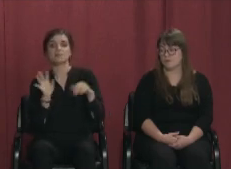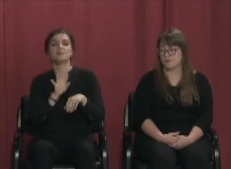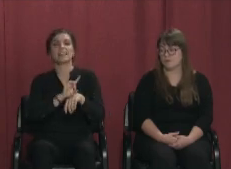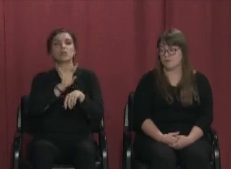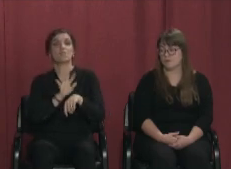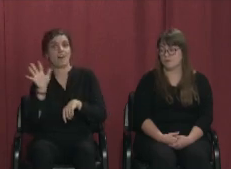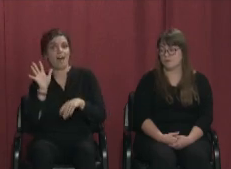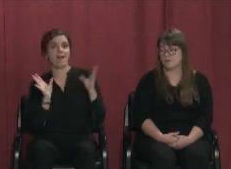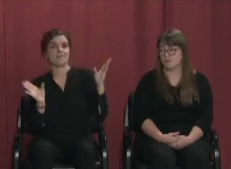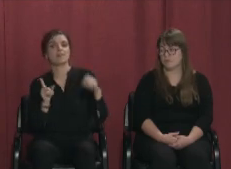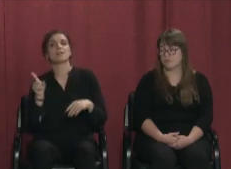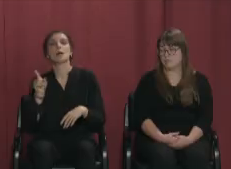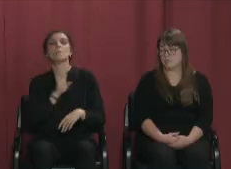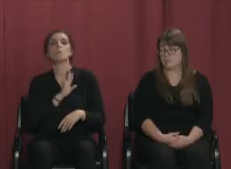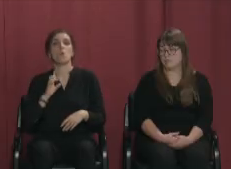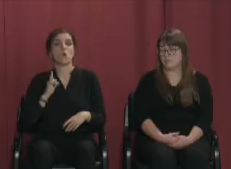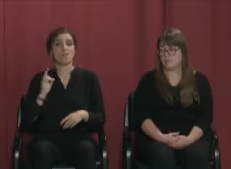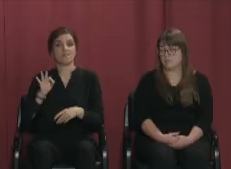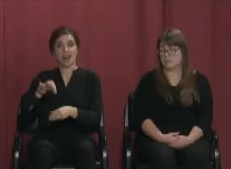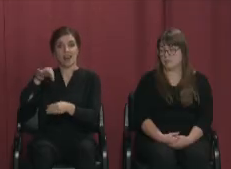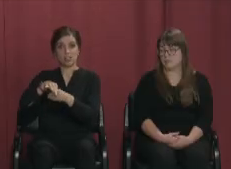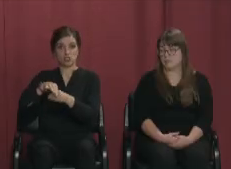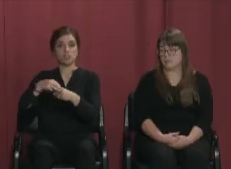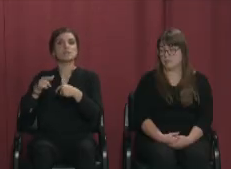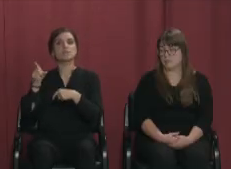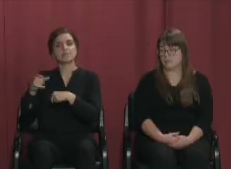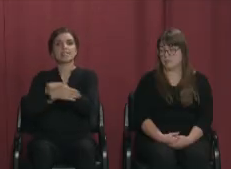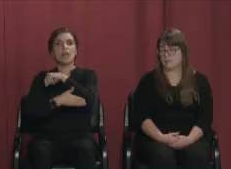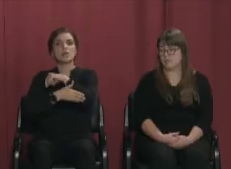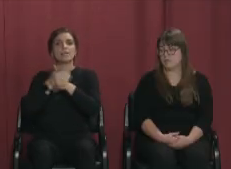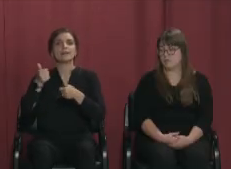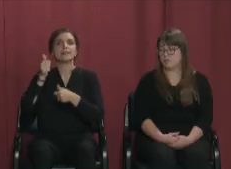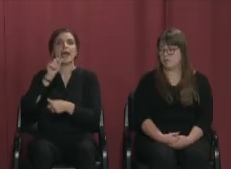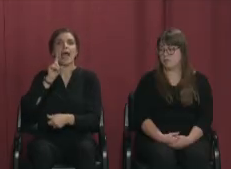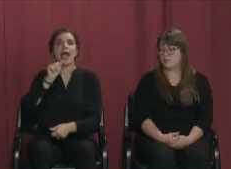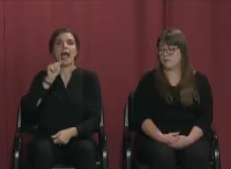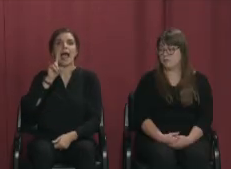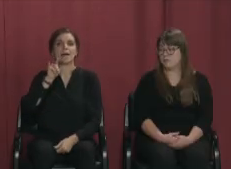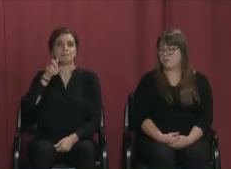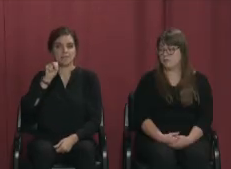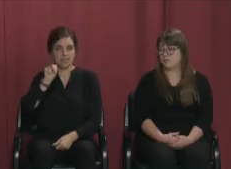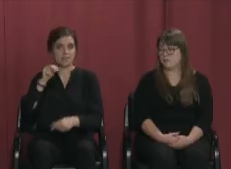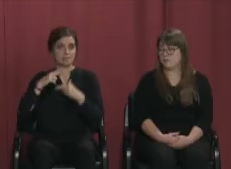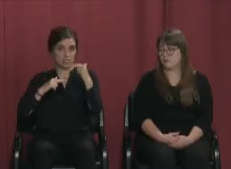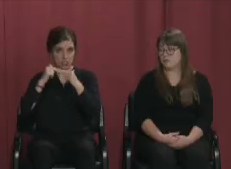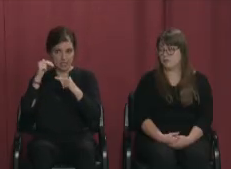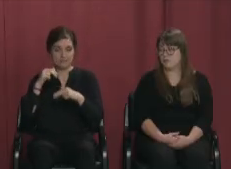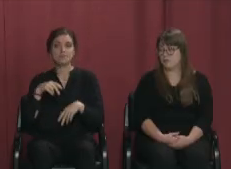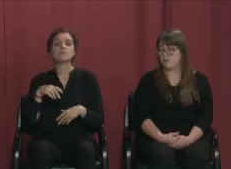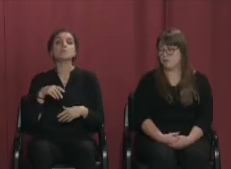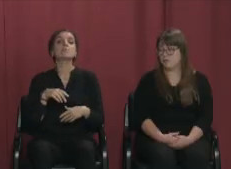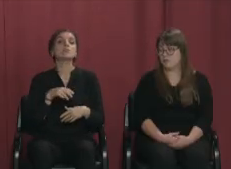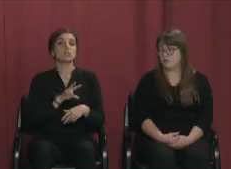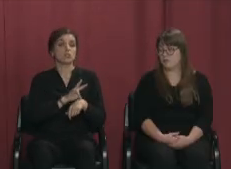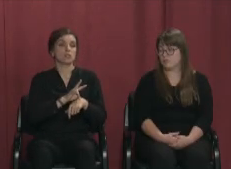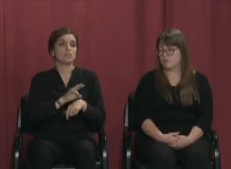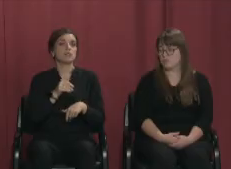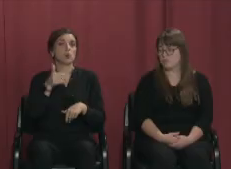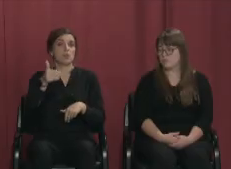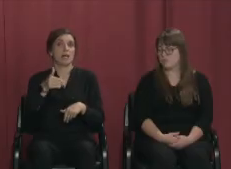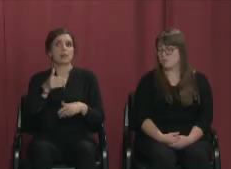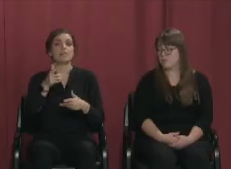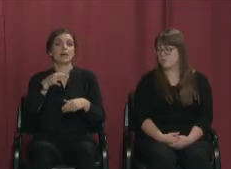County Administration Building. The last week before election, it's 7:30 to 7:30, except Tuesday night, which is